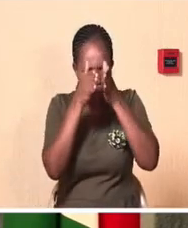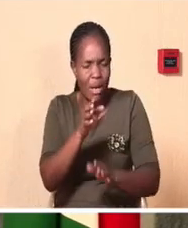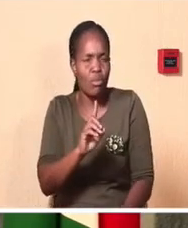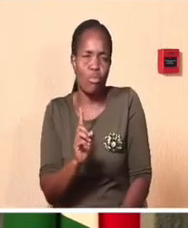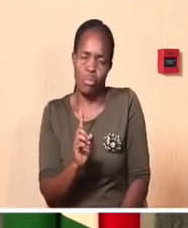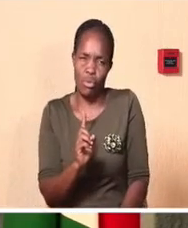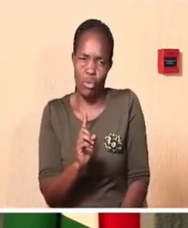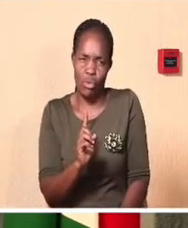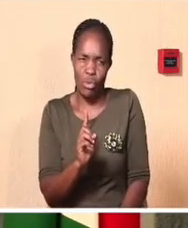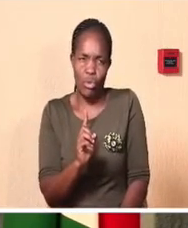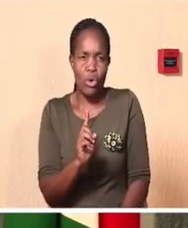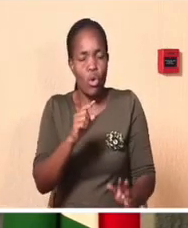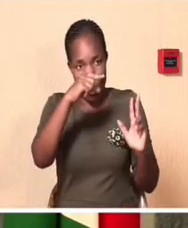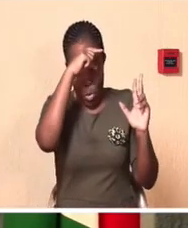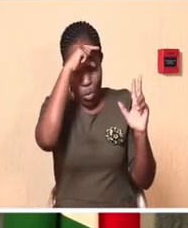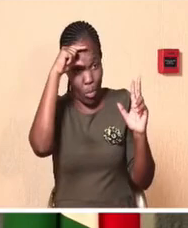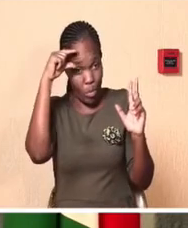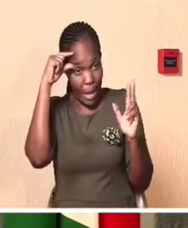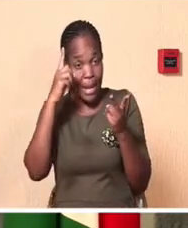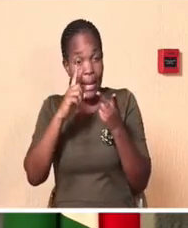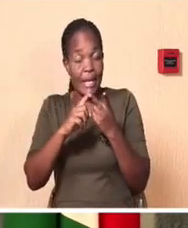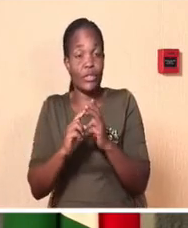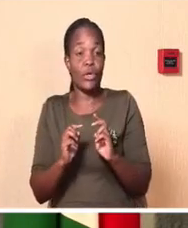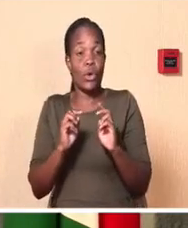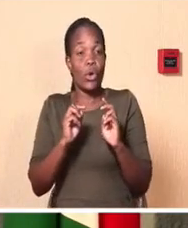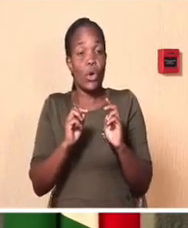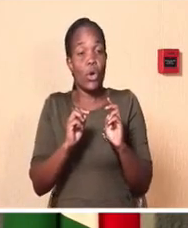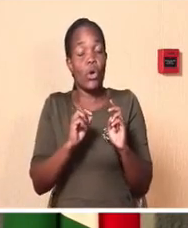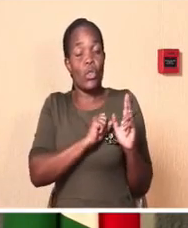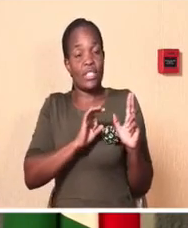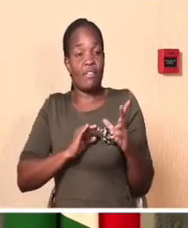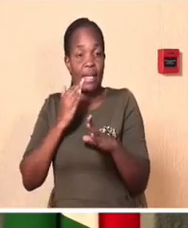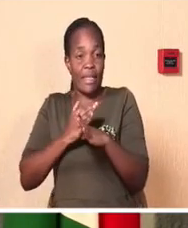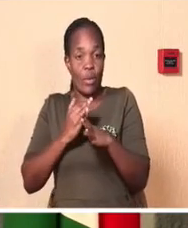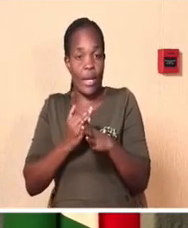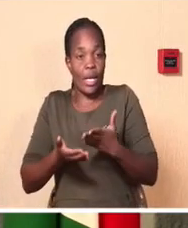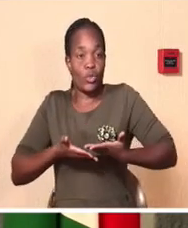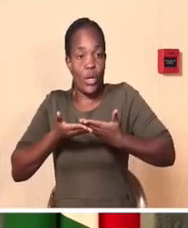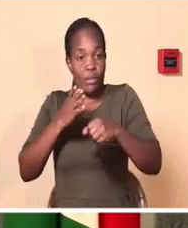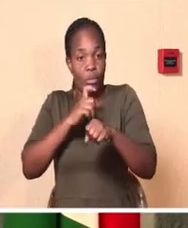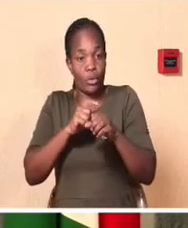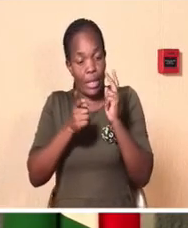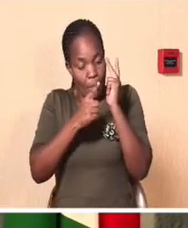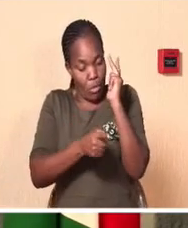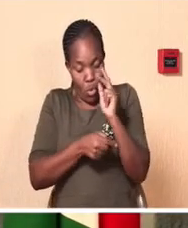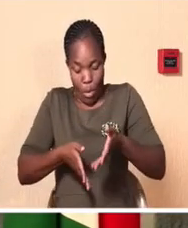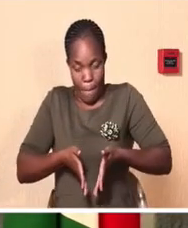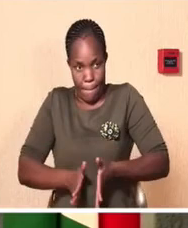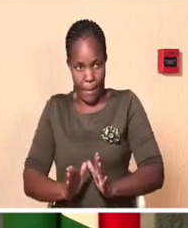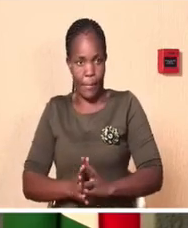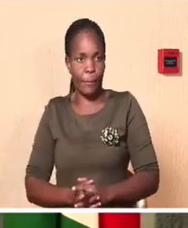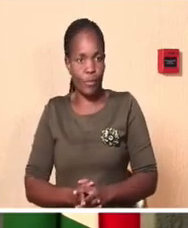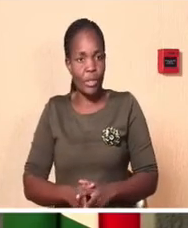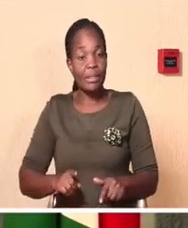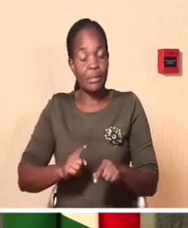on nurses and midwives. And I would like to take this opportunity to salute all